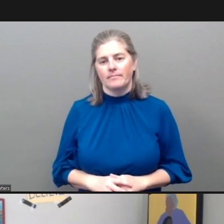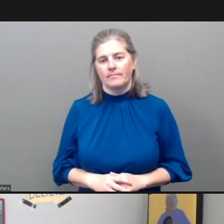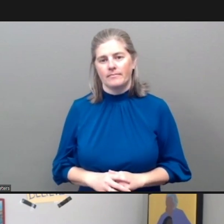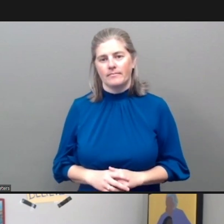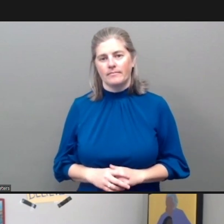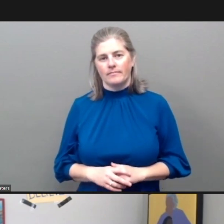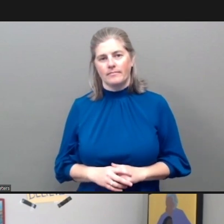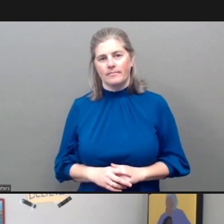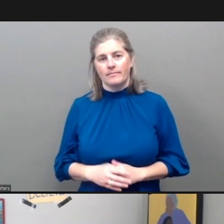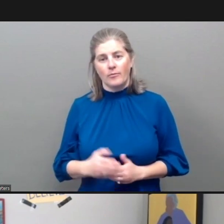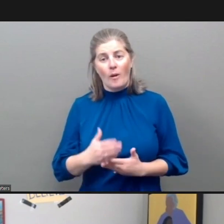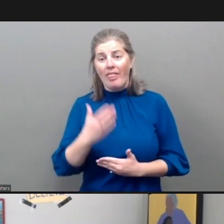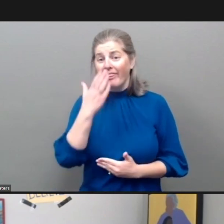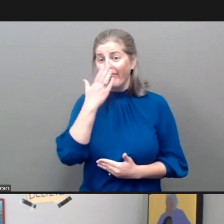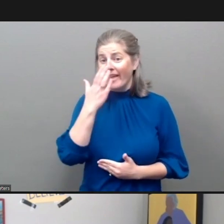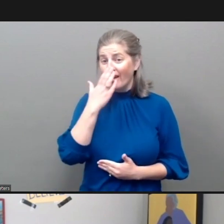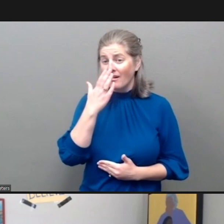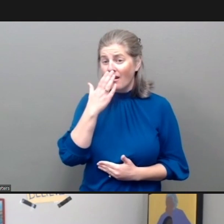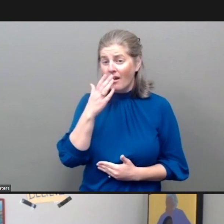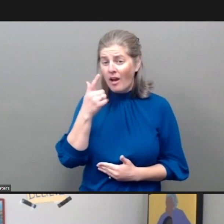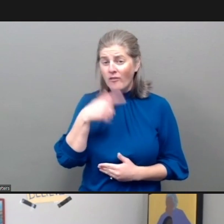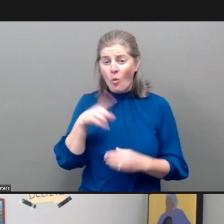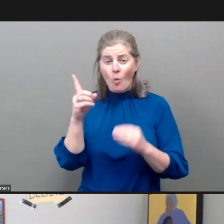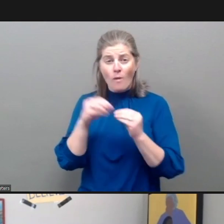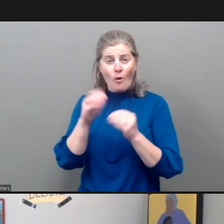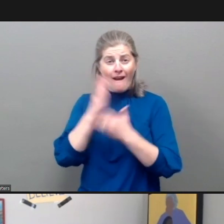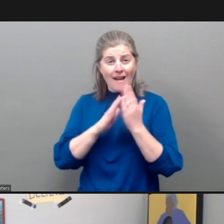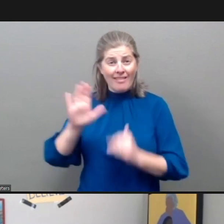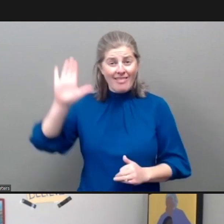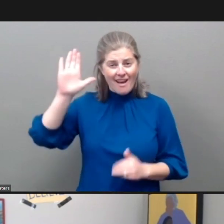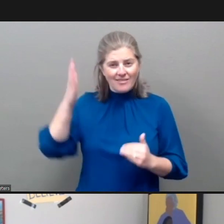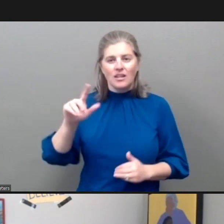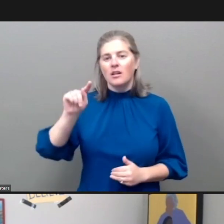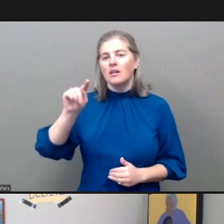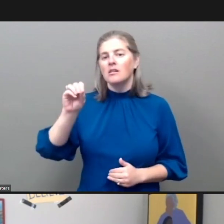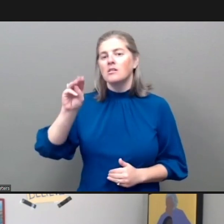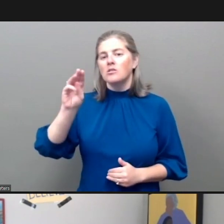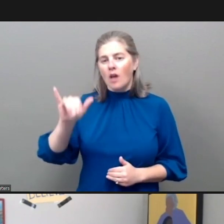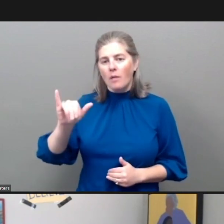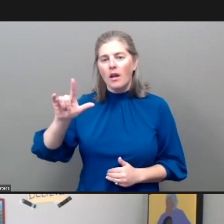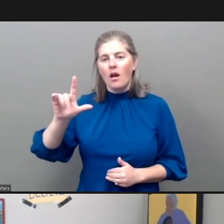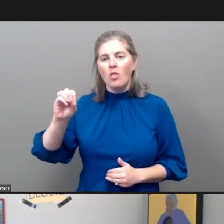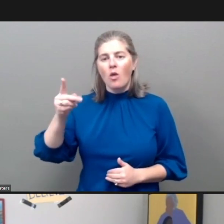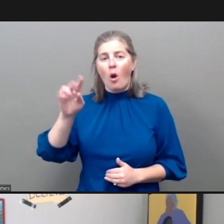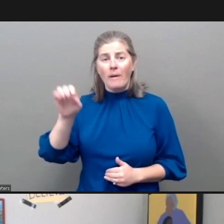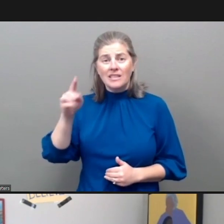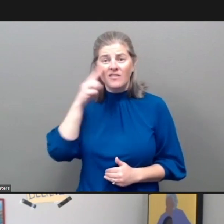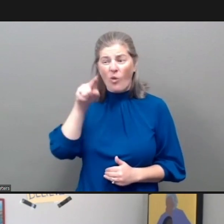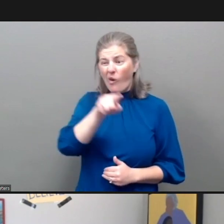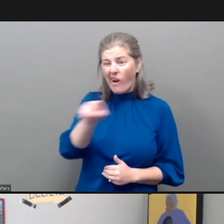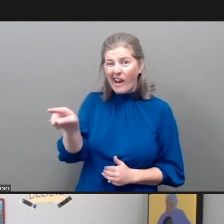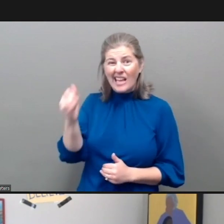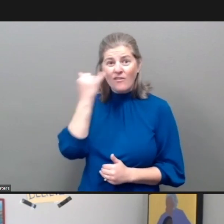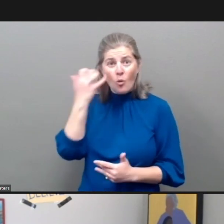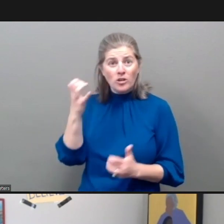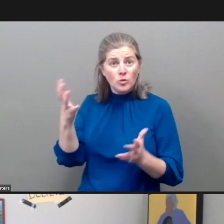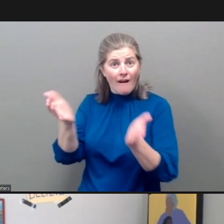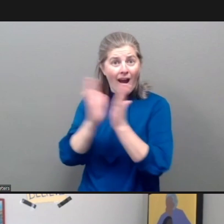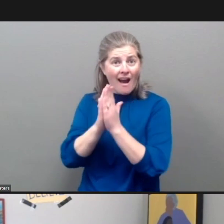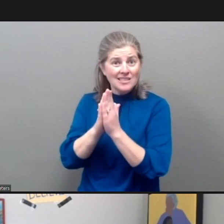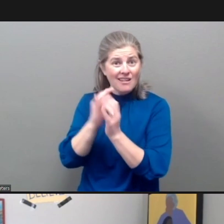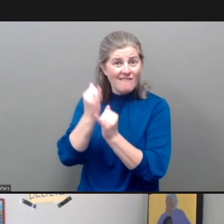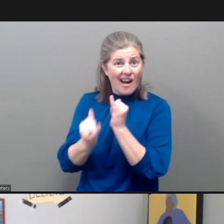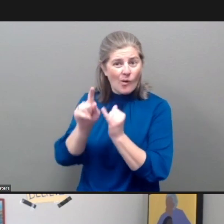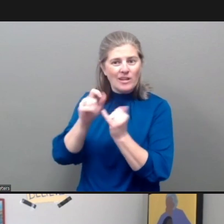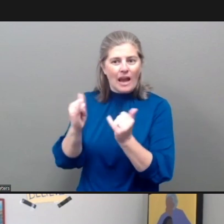All right, thanks so much. Looks like we only have one hand remaining. That's Tommy Lopez. So for other members of our press corps, if you'd like to ask a final question, now's a